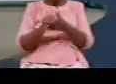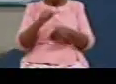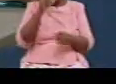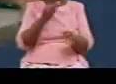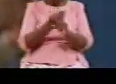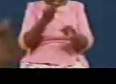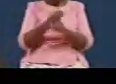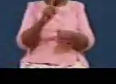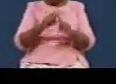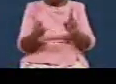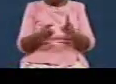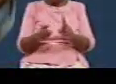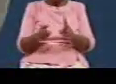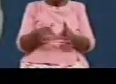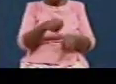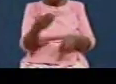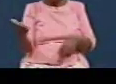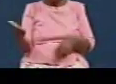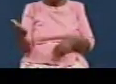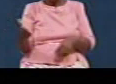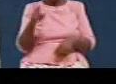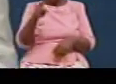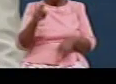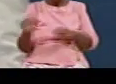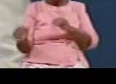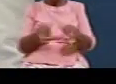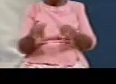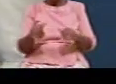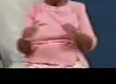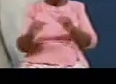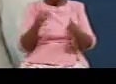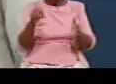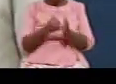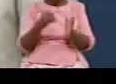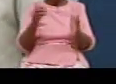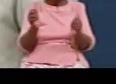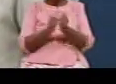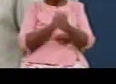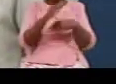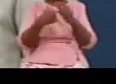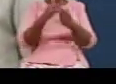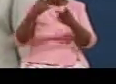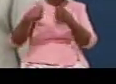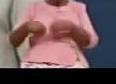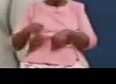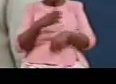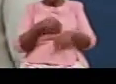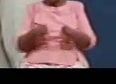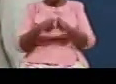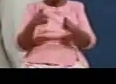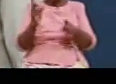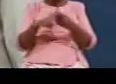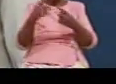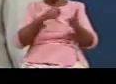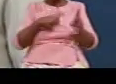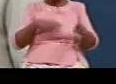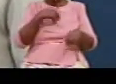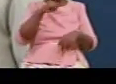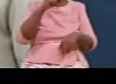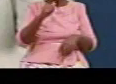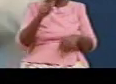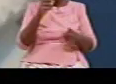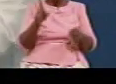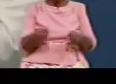But whatsoever ye do, do it heartily as to the Lord and not unto